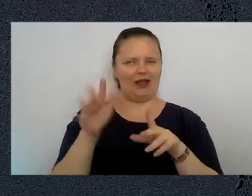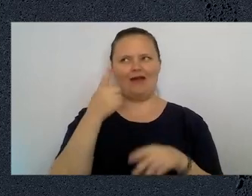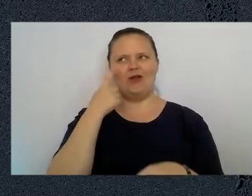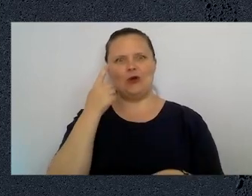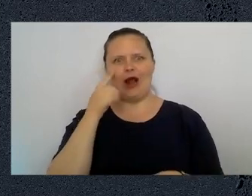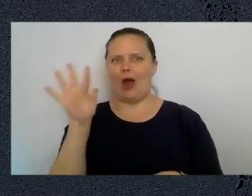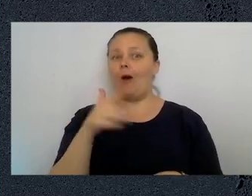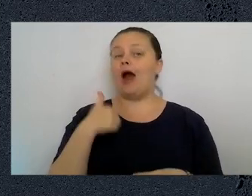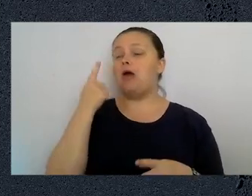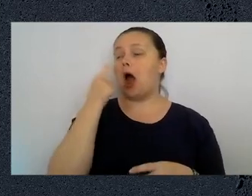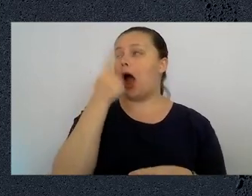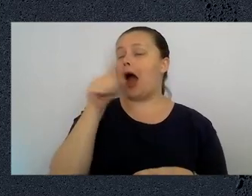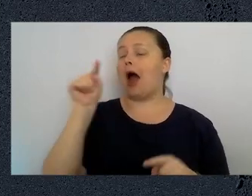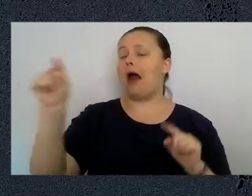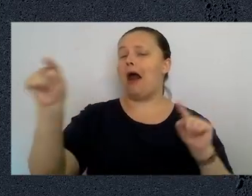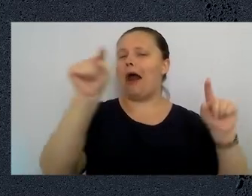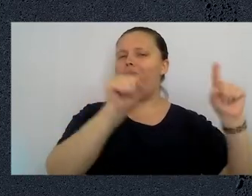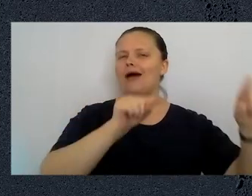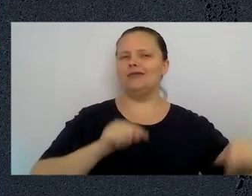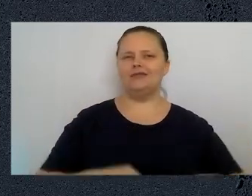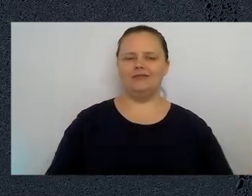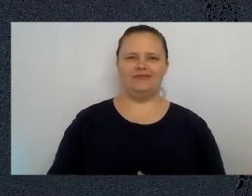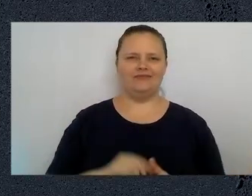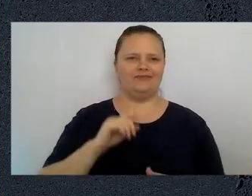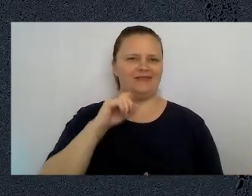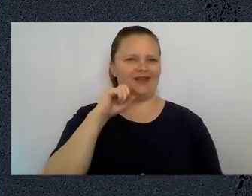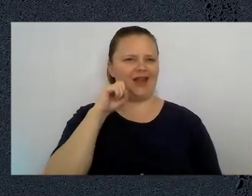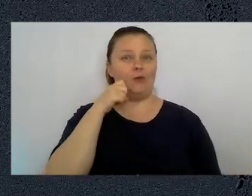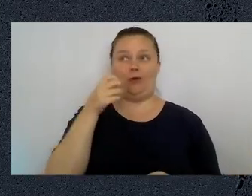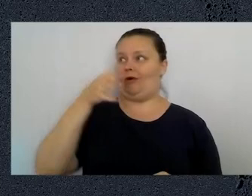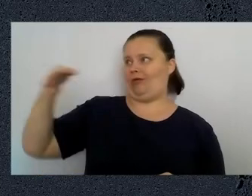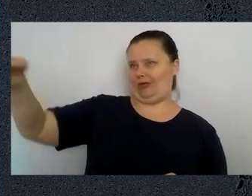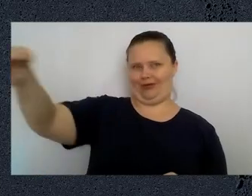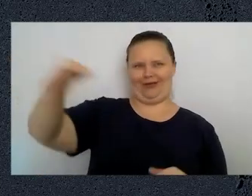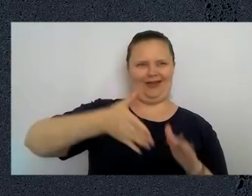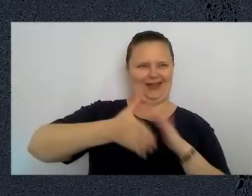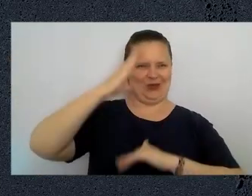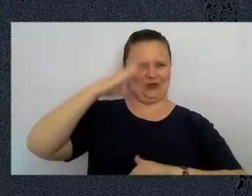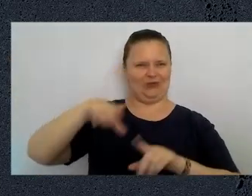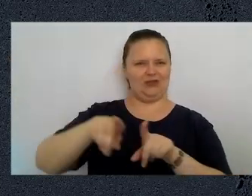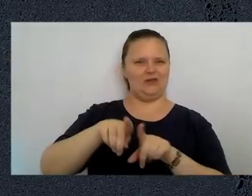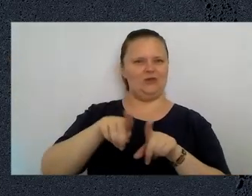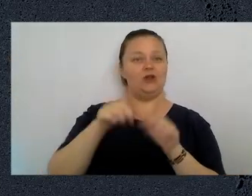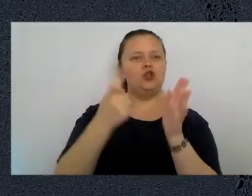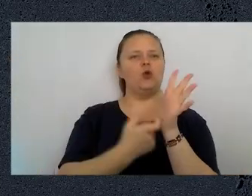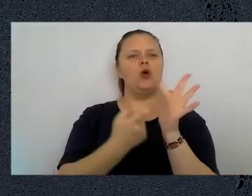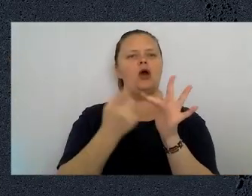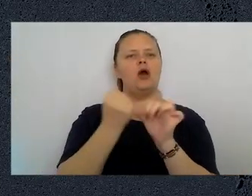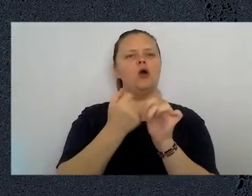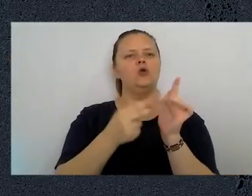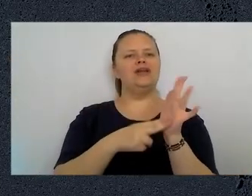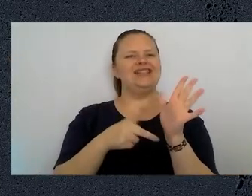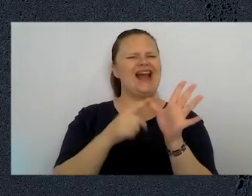eyes everywhere. and we're going to come to you in the room shortly. But Regina asks, what are the views of the panel in regards to balancing life